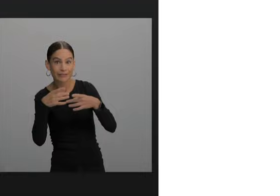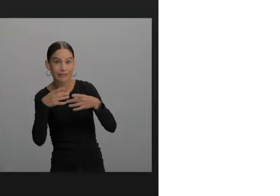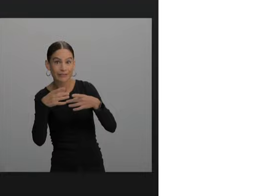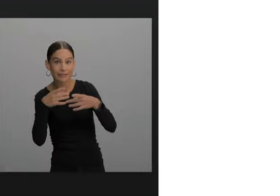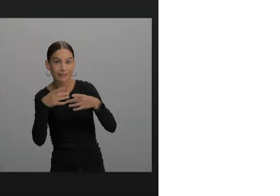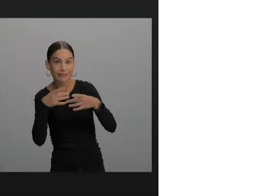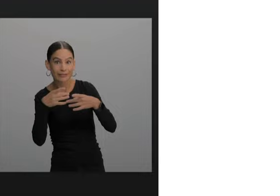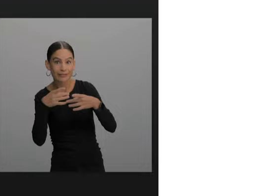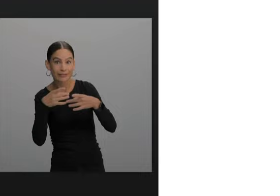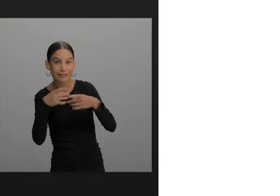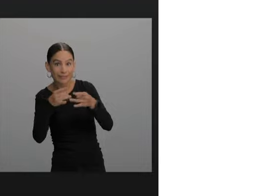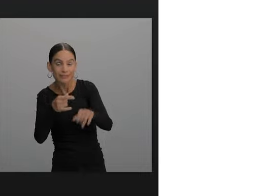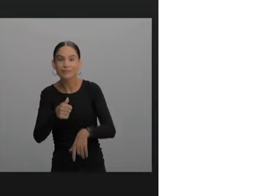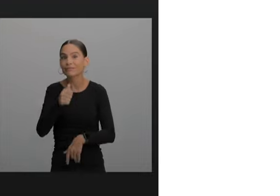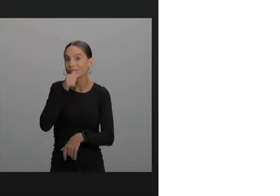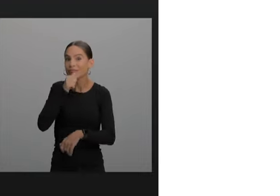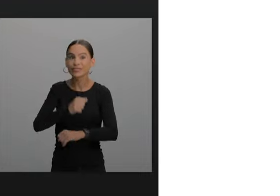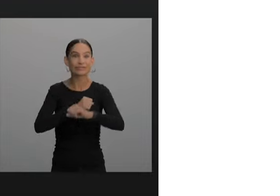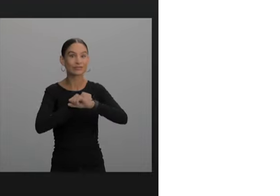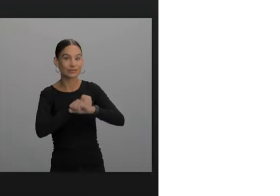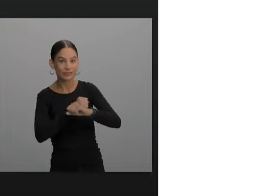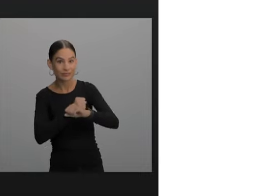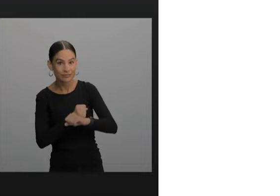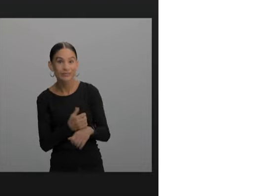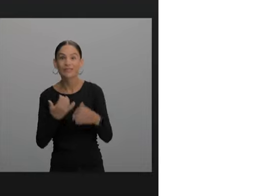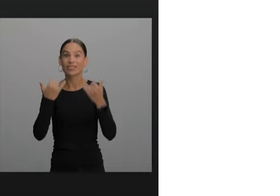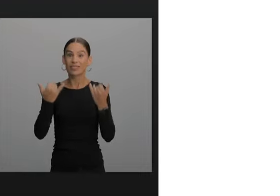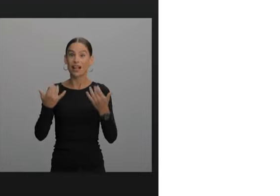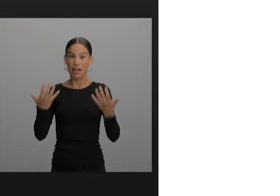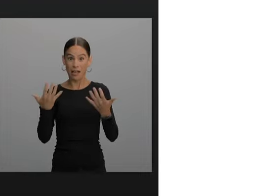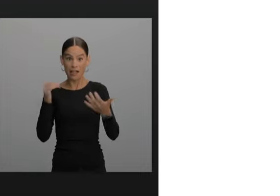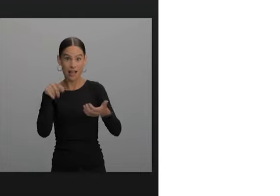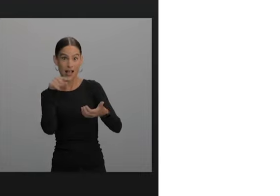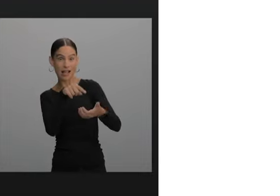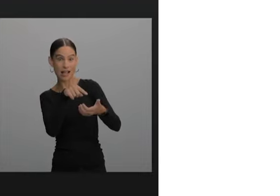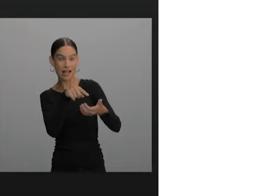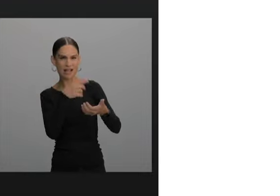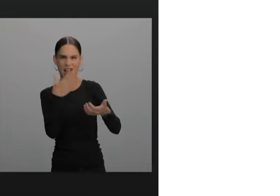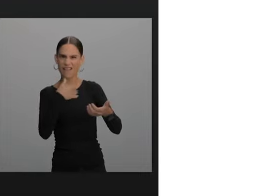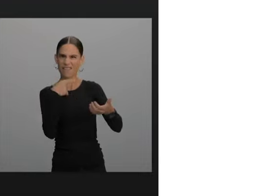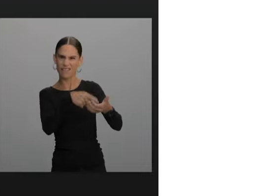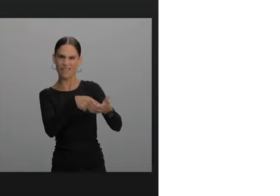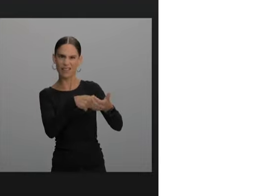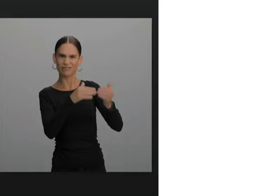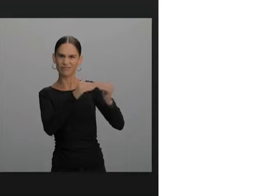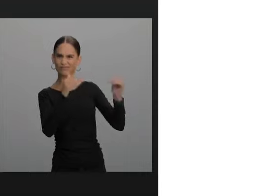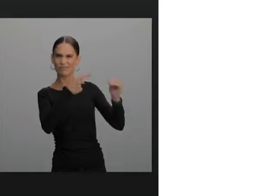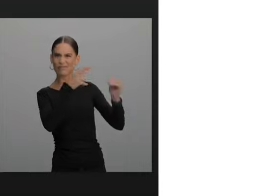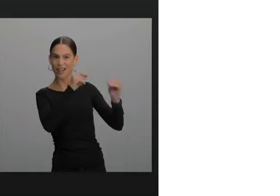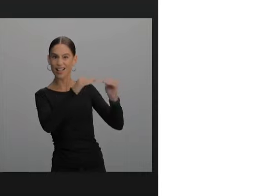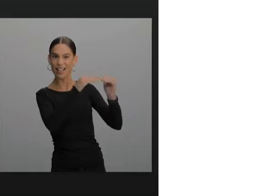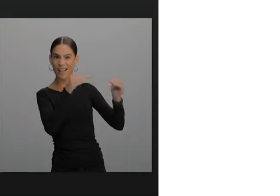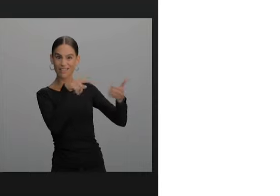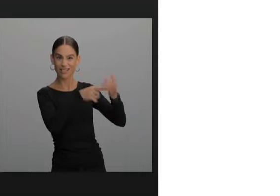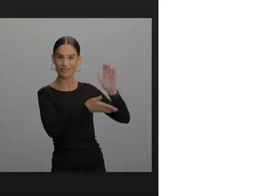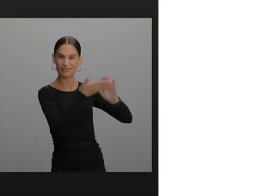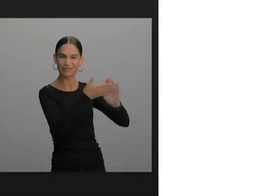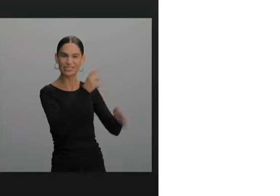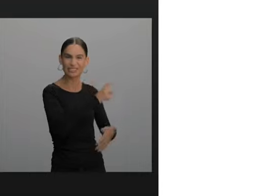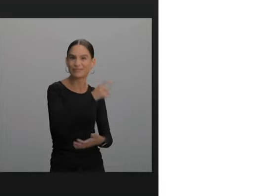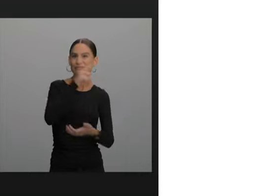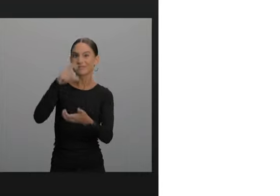So I'm excited about this new chip. Now, we are bringing this proven pro-level performance to iPhone 14.